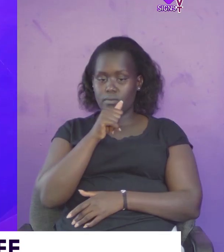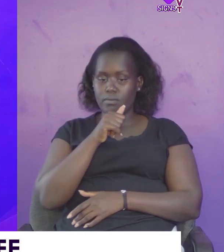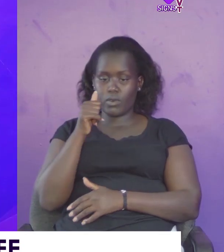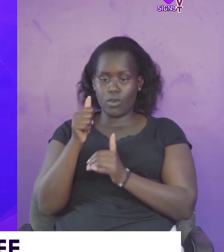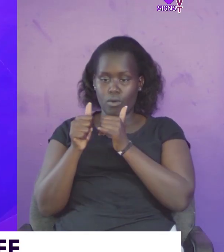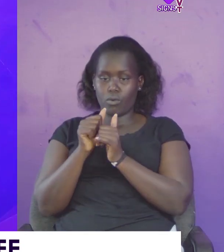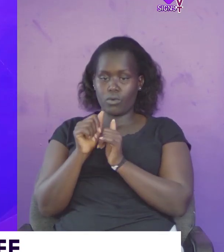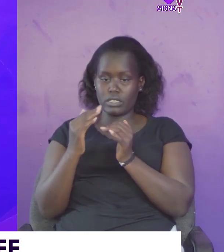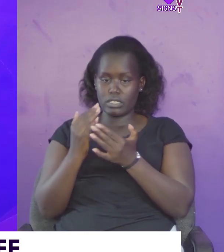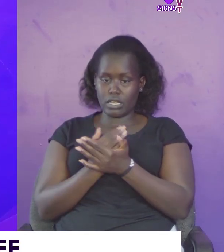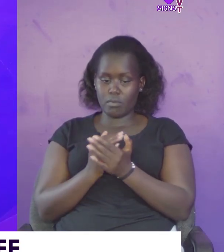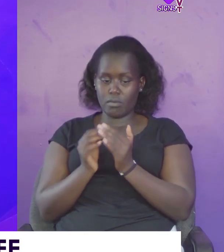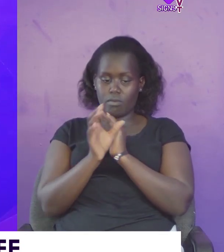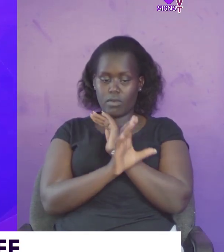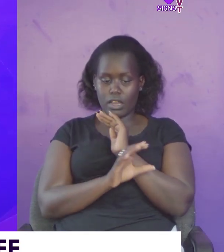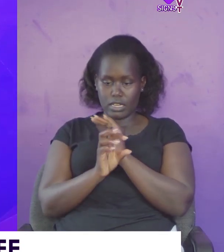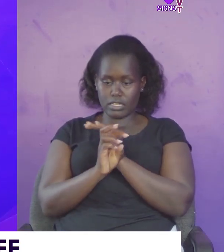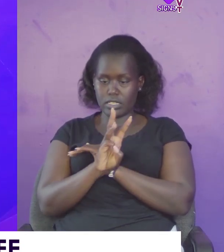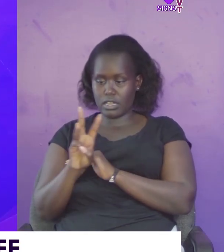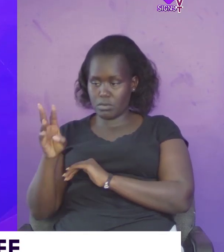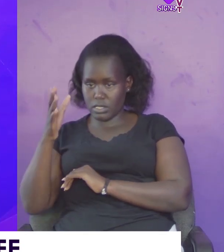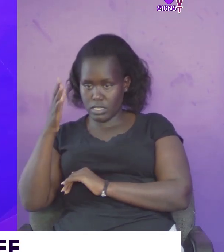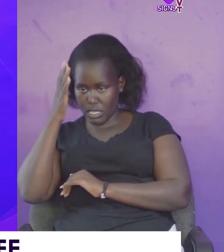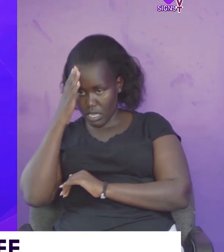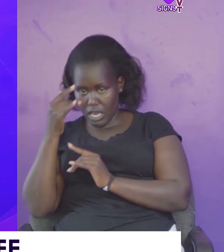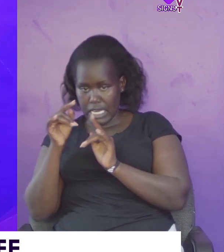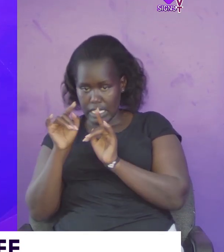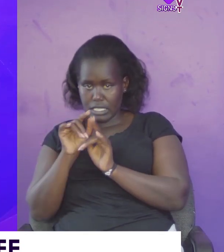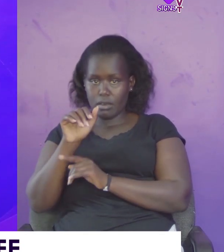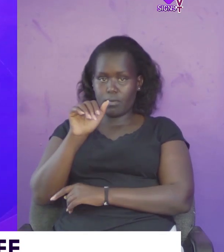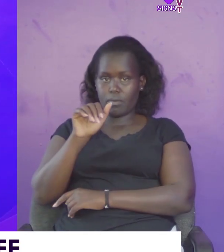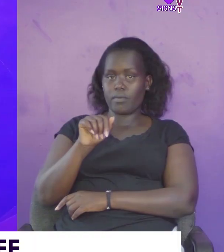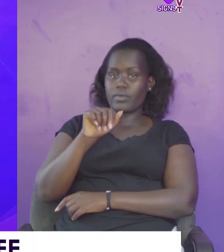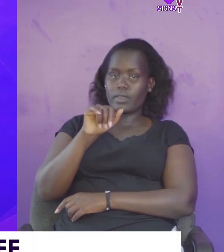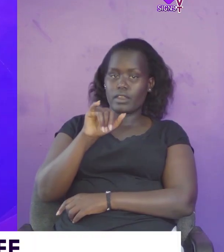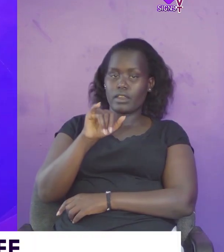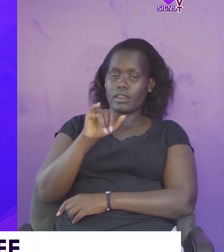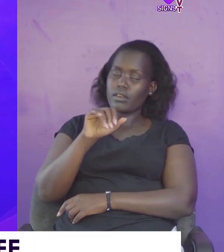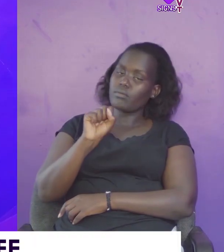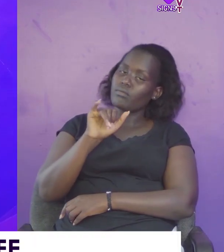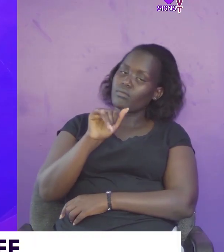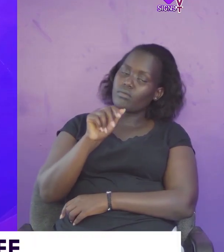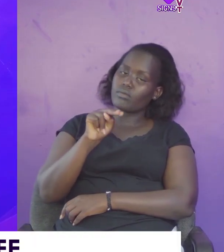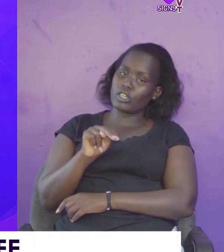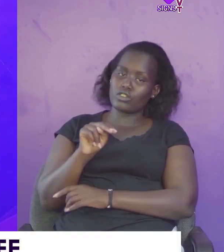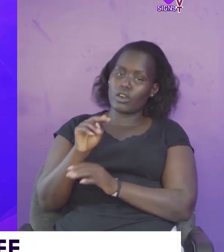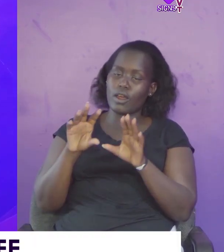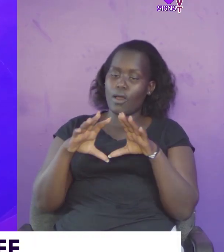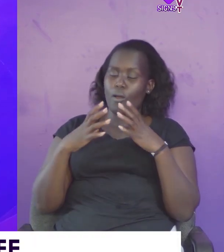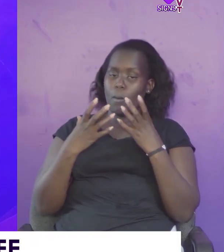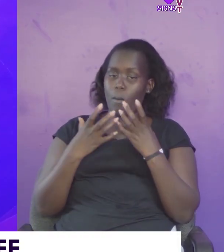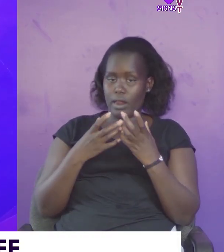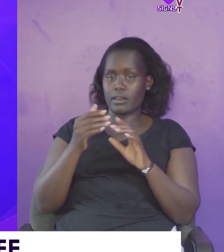some countries in the West discovered, even in the Asian, in the Asian continent.